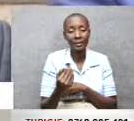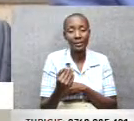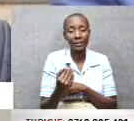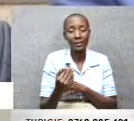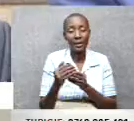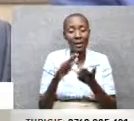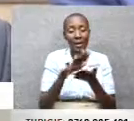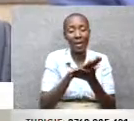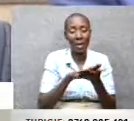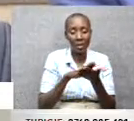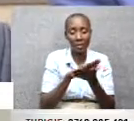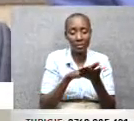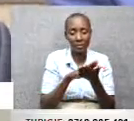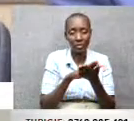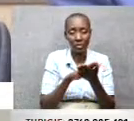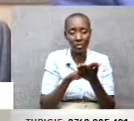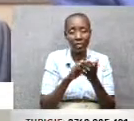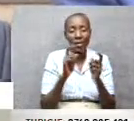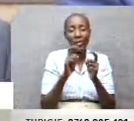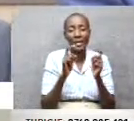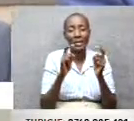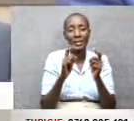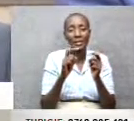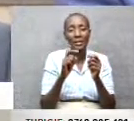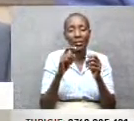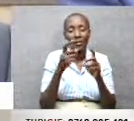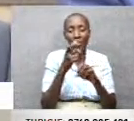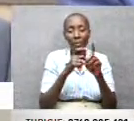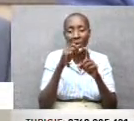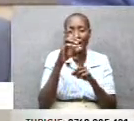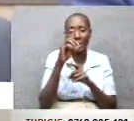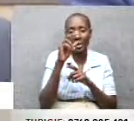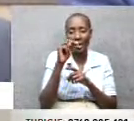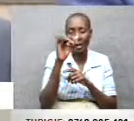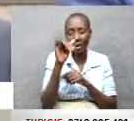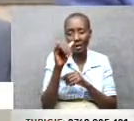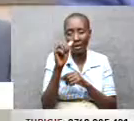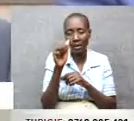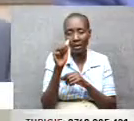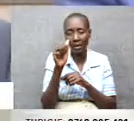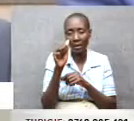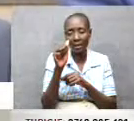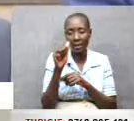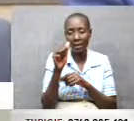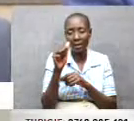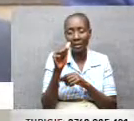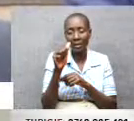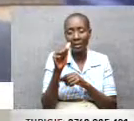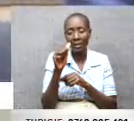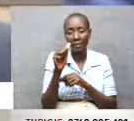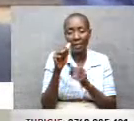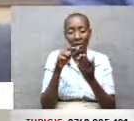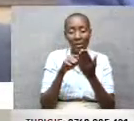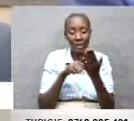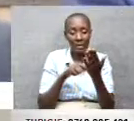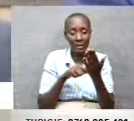Based on the testing results obtained from the analysis of the DNA, loci listed above the probability